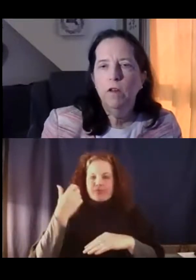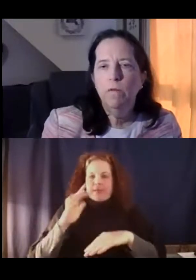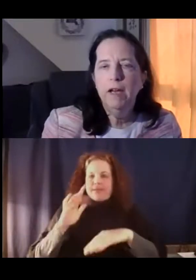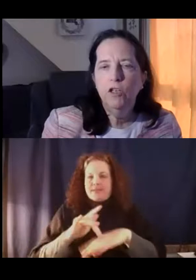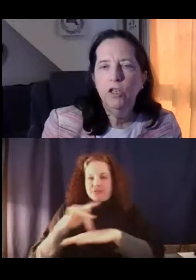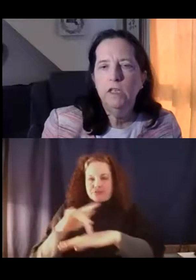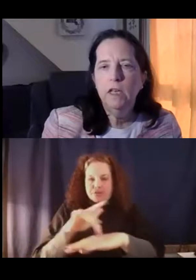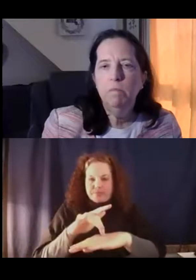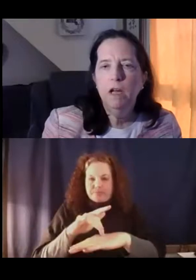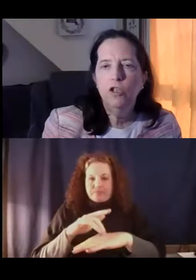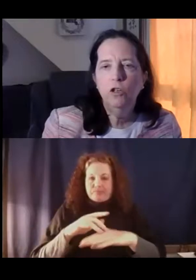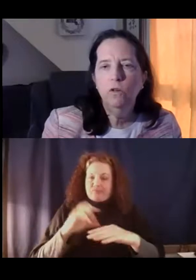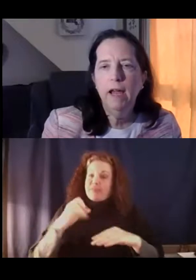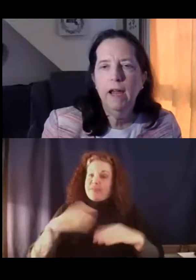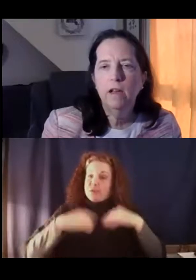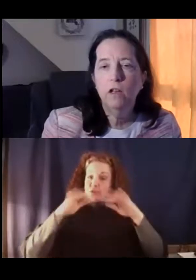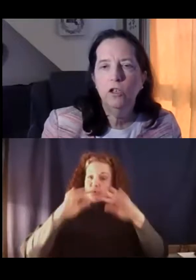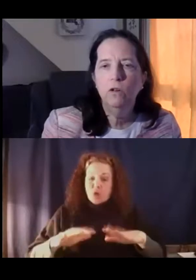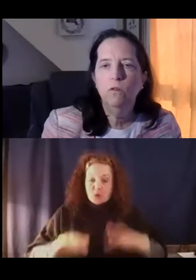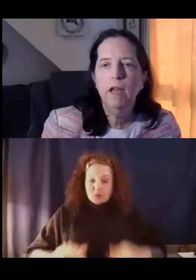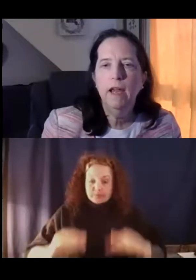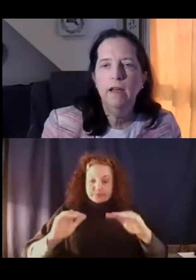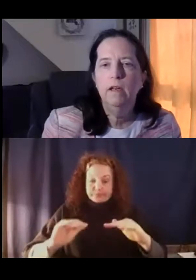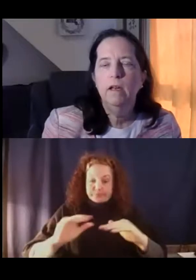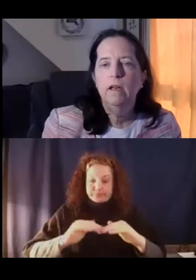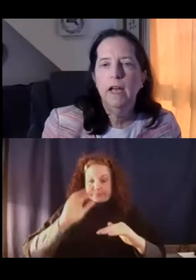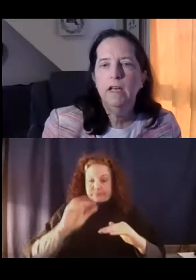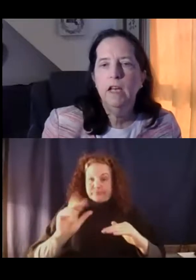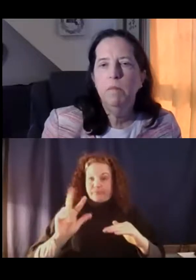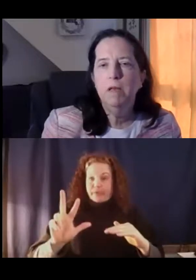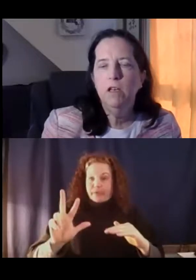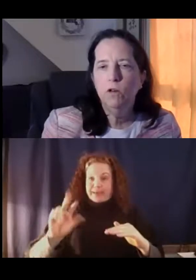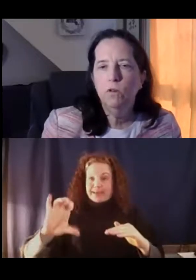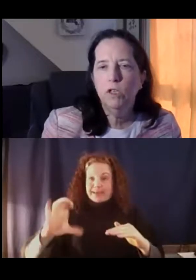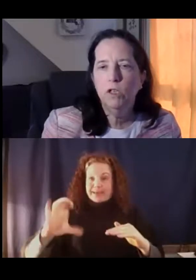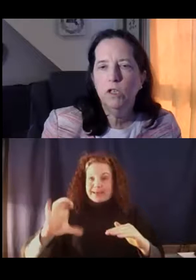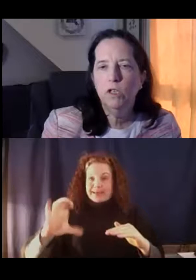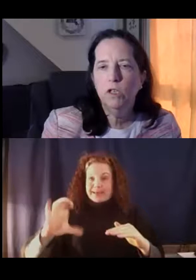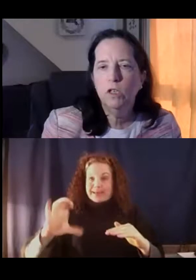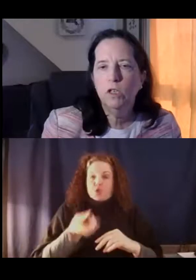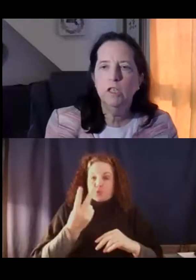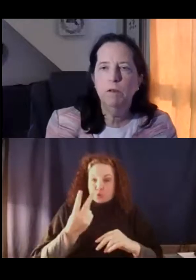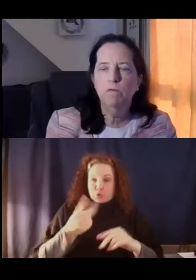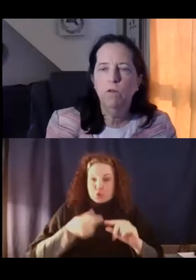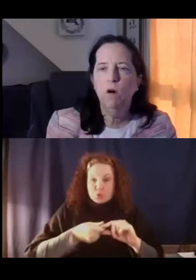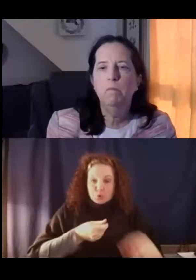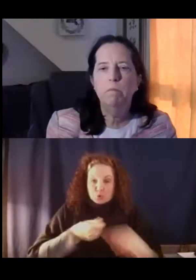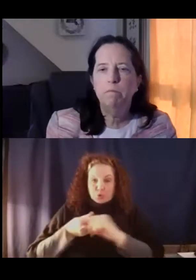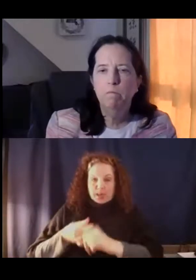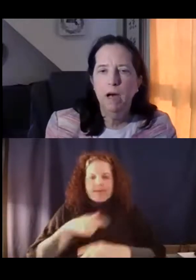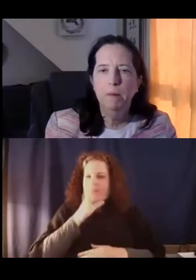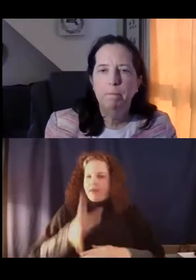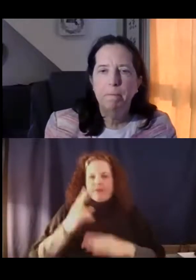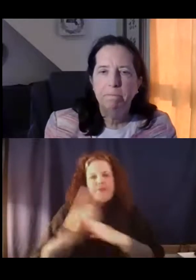over 3 inches deep, a two cane technique may be used. I've never used this